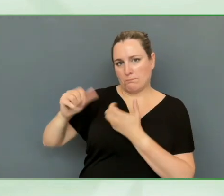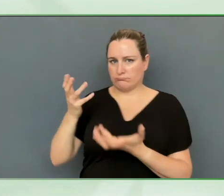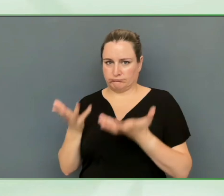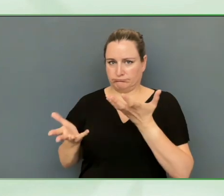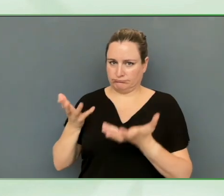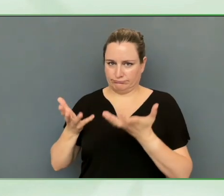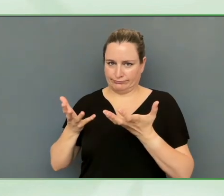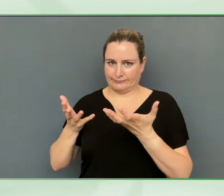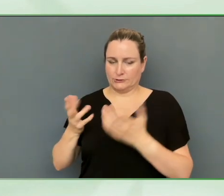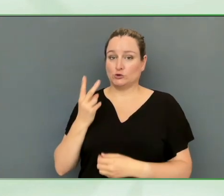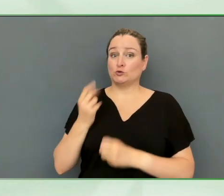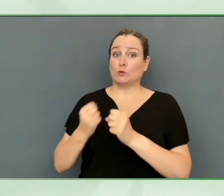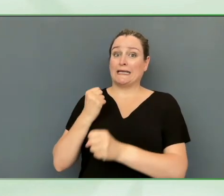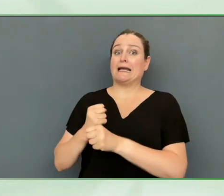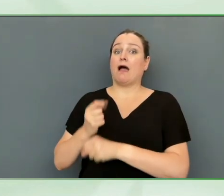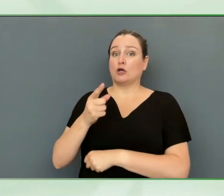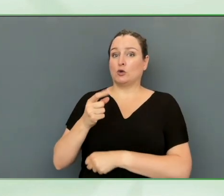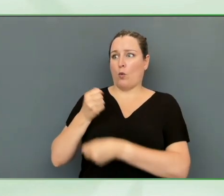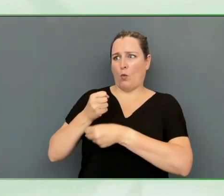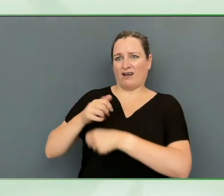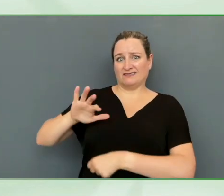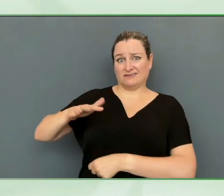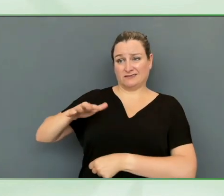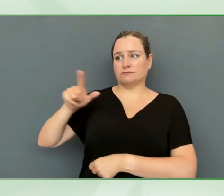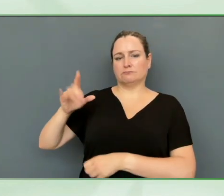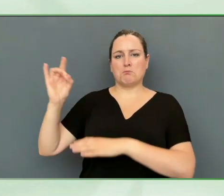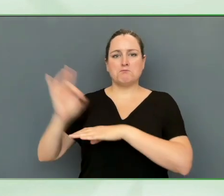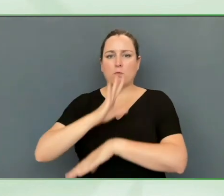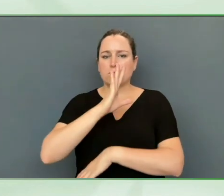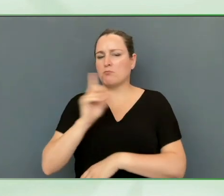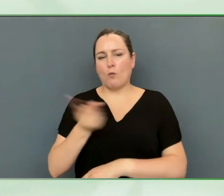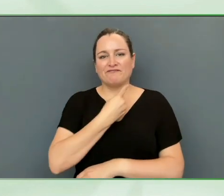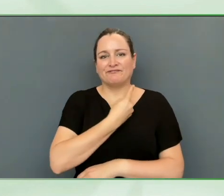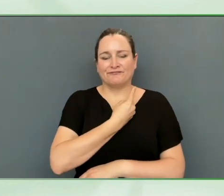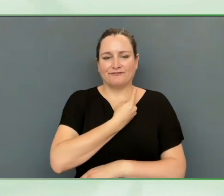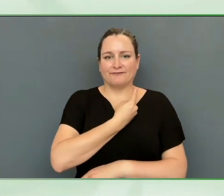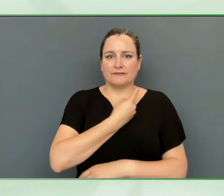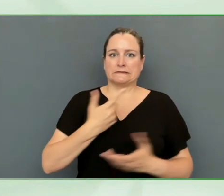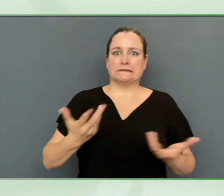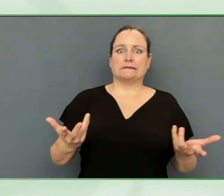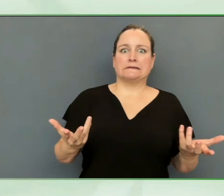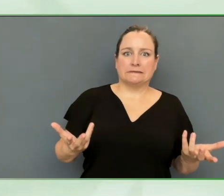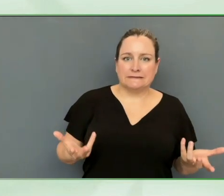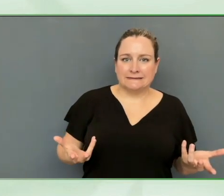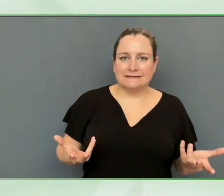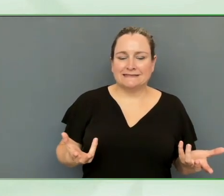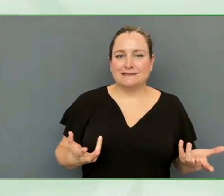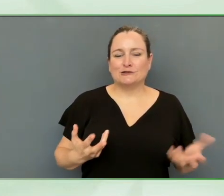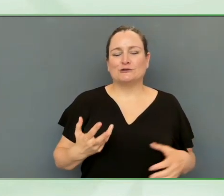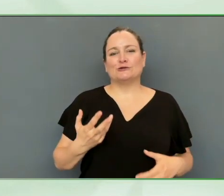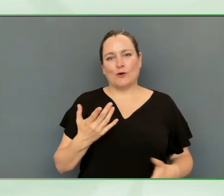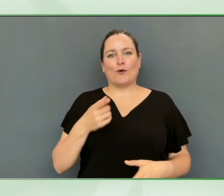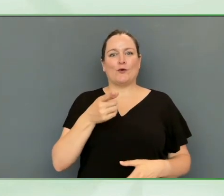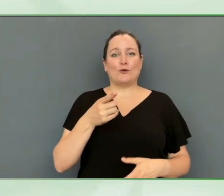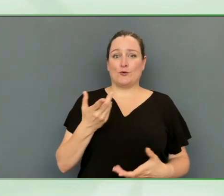is kind of scary, especially if you've been hired and then within the 2-year period, anytime you could